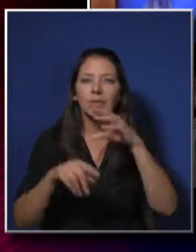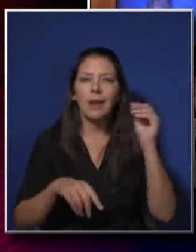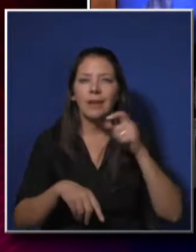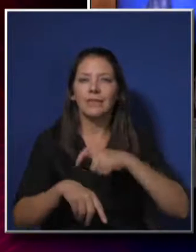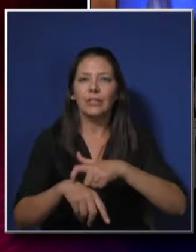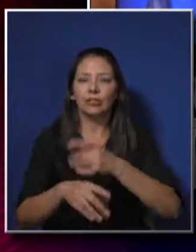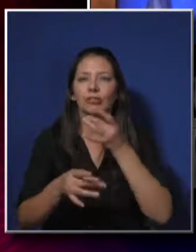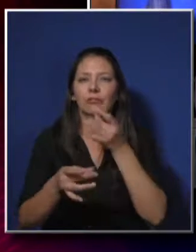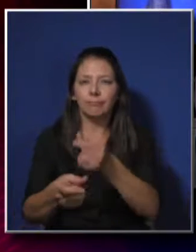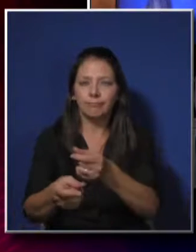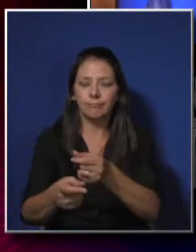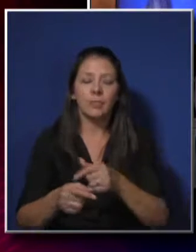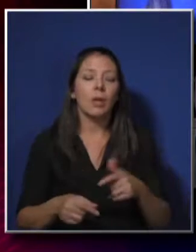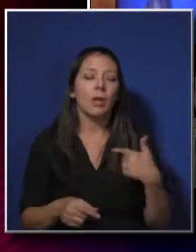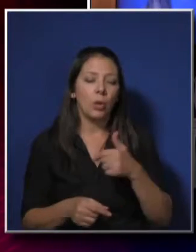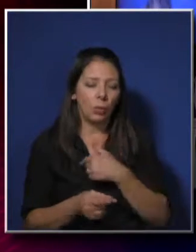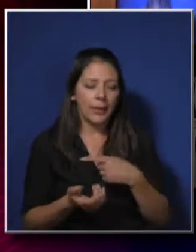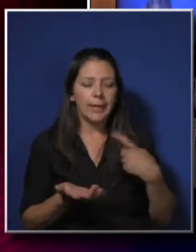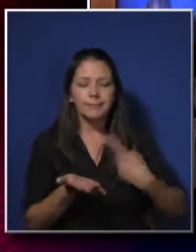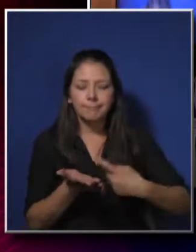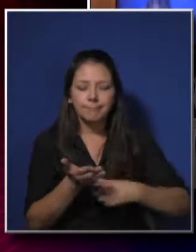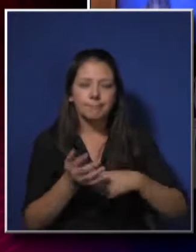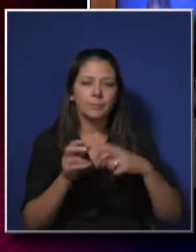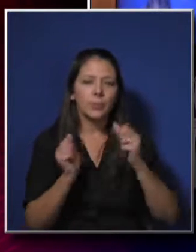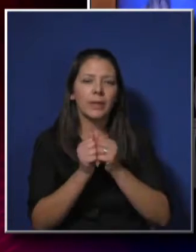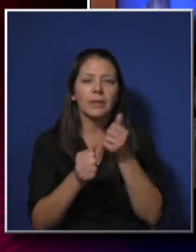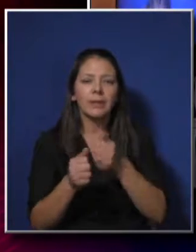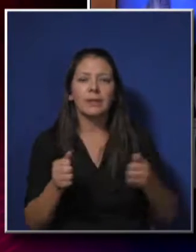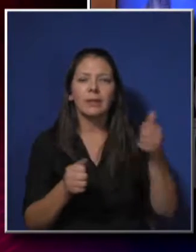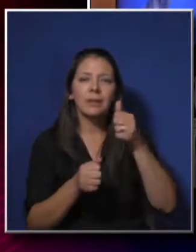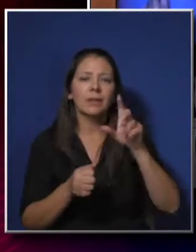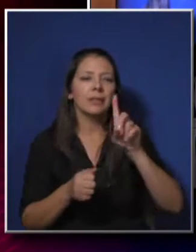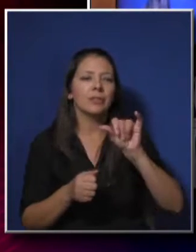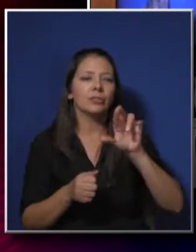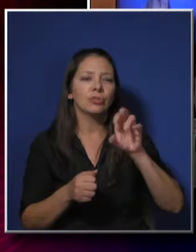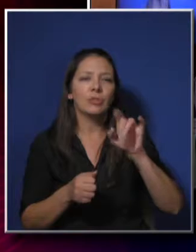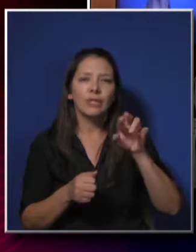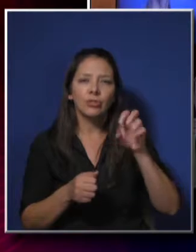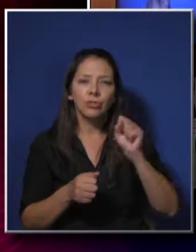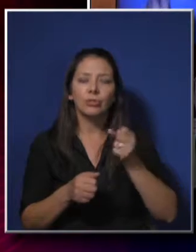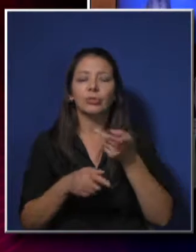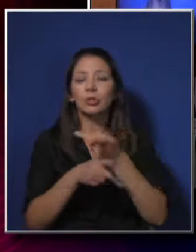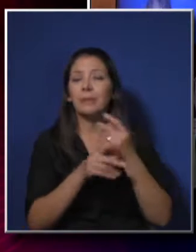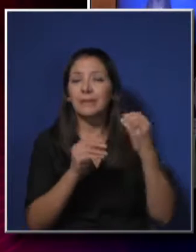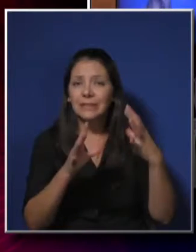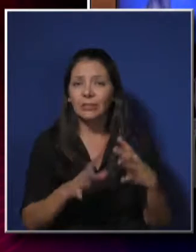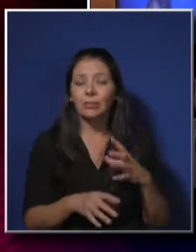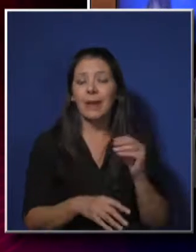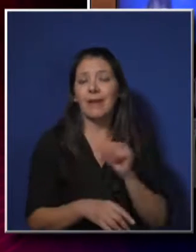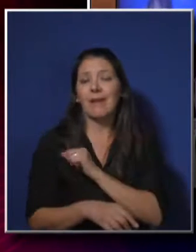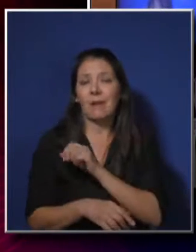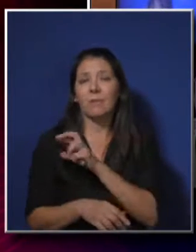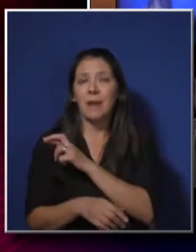We've met with directors, some supervising teachers, and Annette Reichman, and